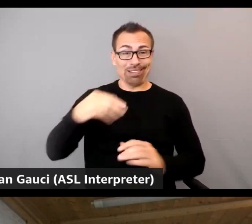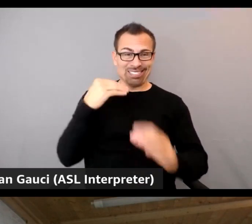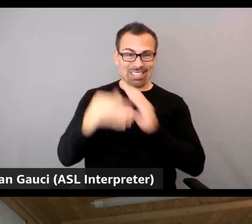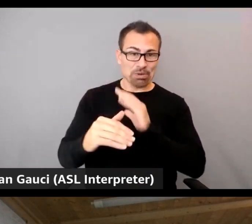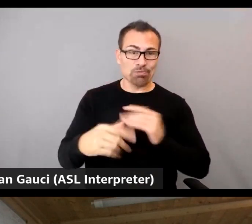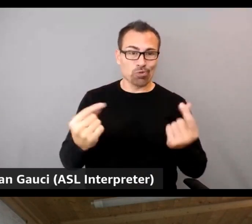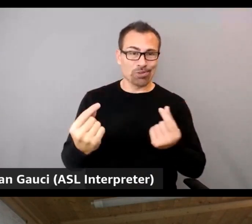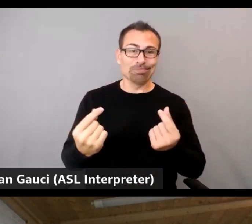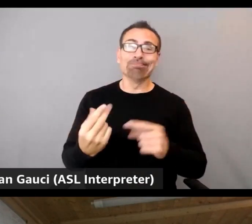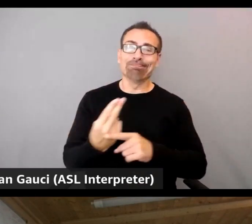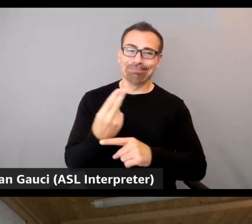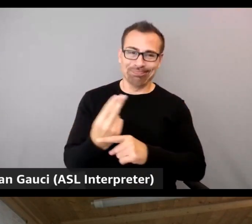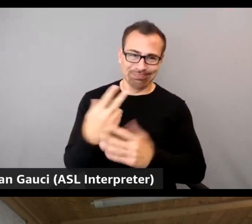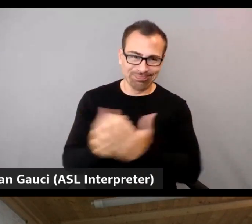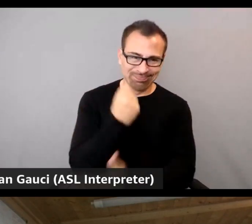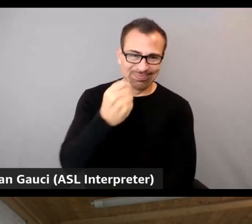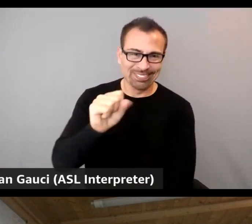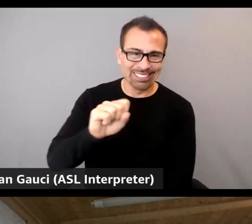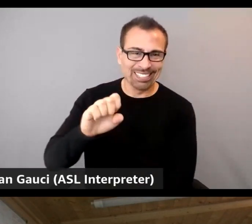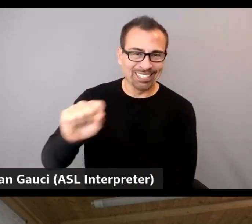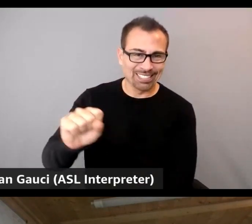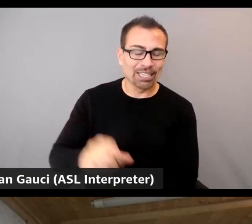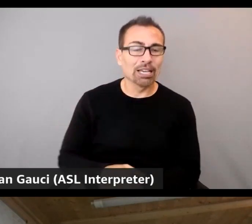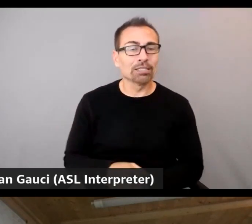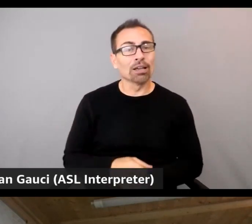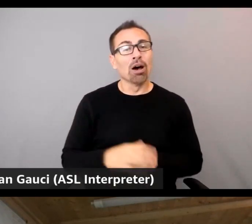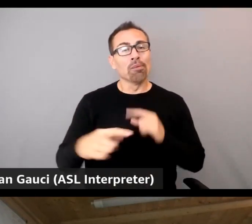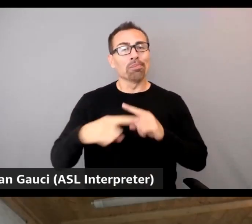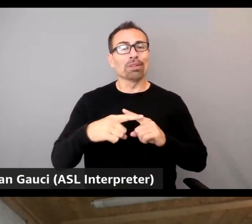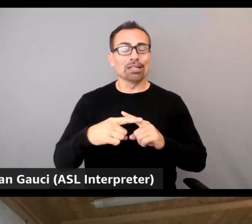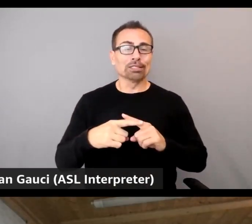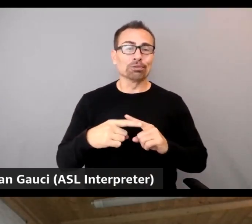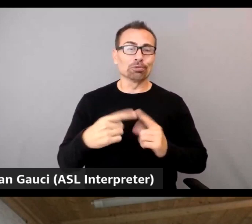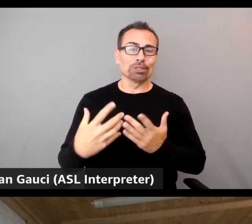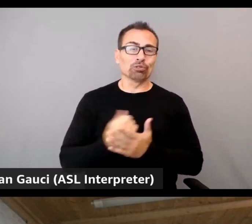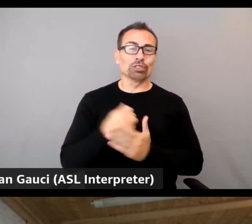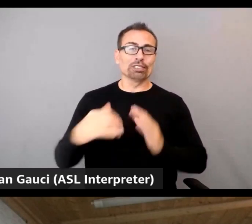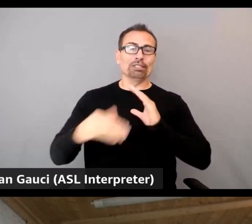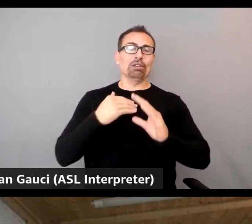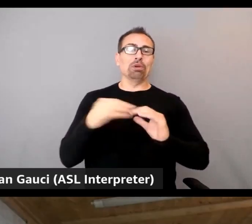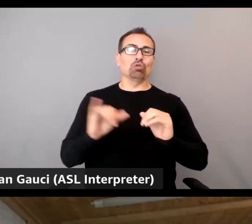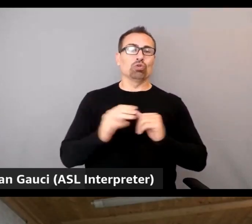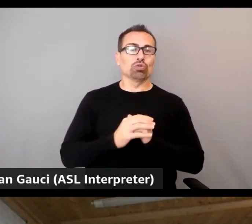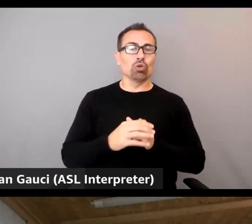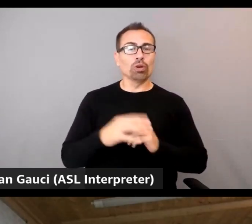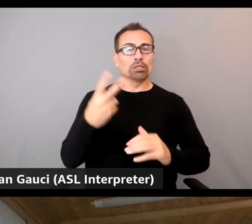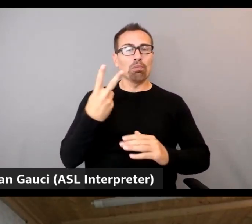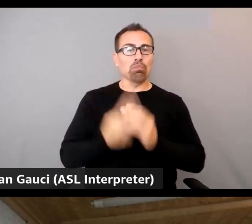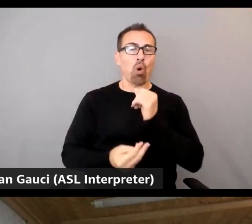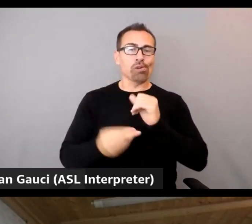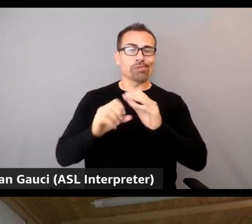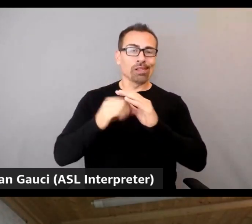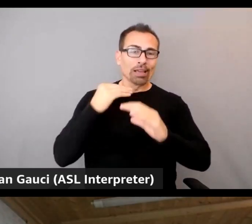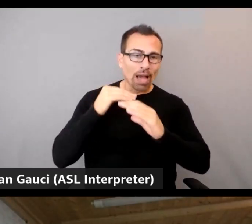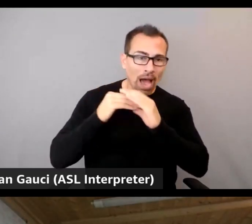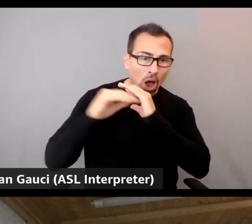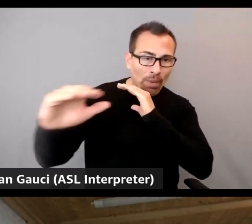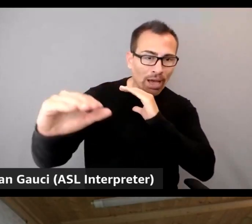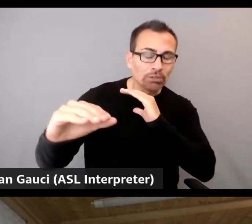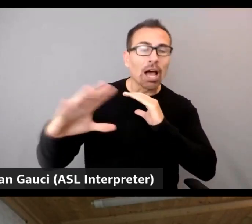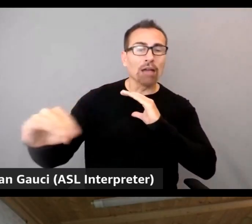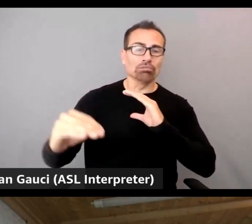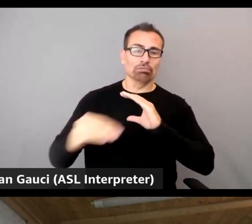And we actually also receive email as well. So we're an inbound email service as well as an outbound email service.